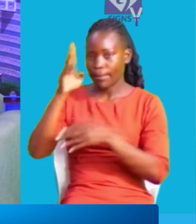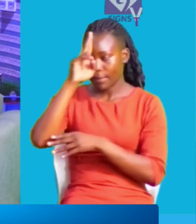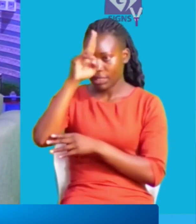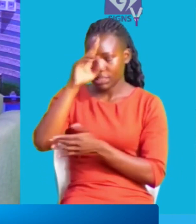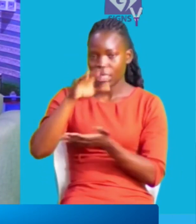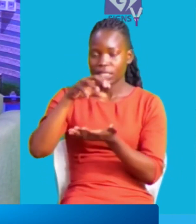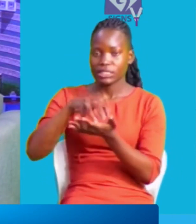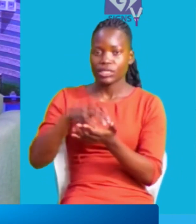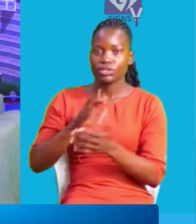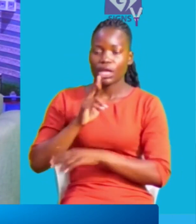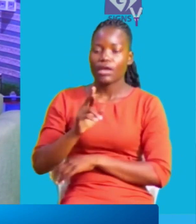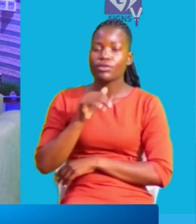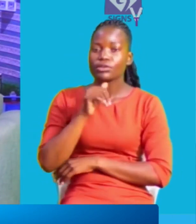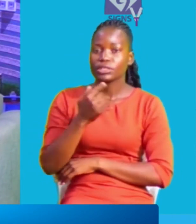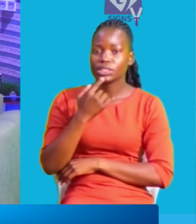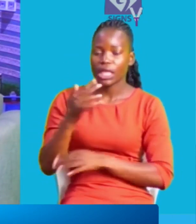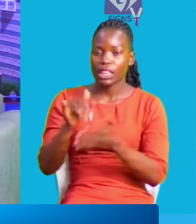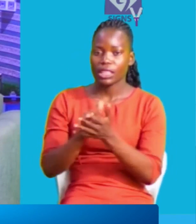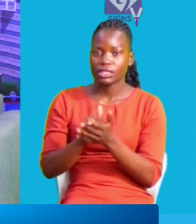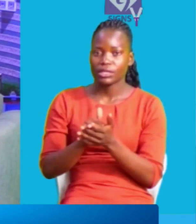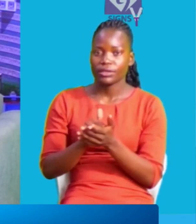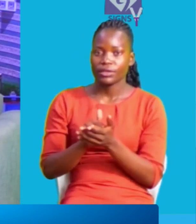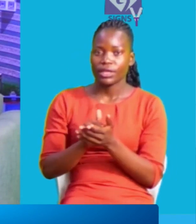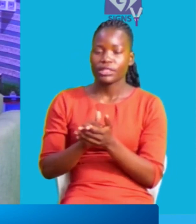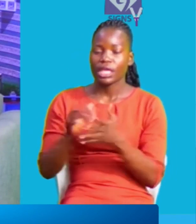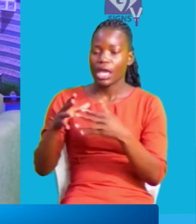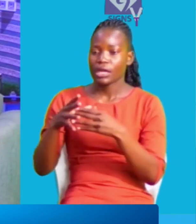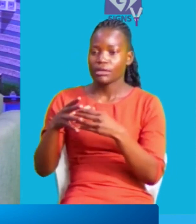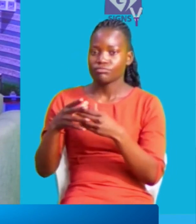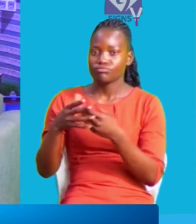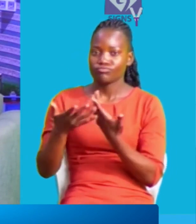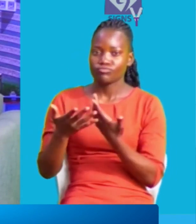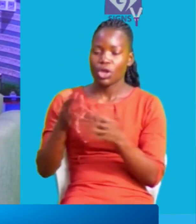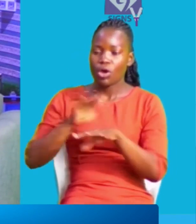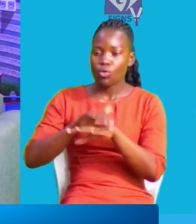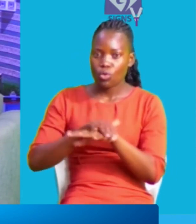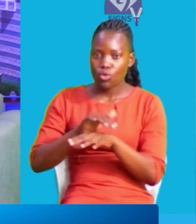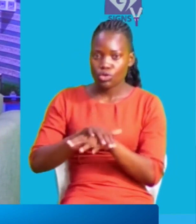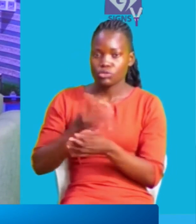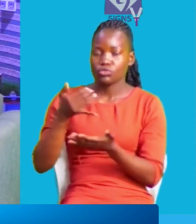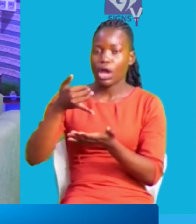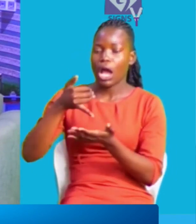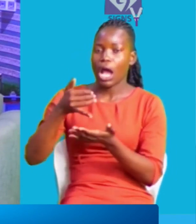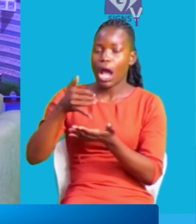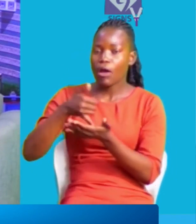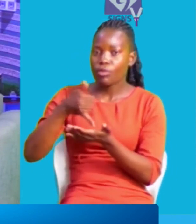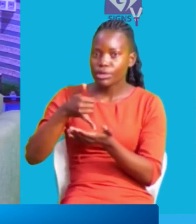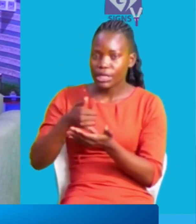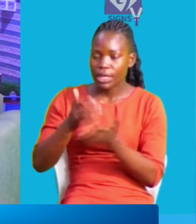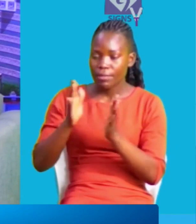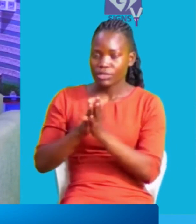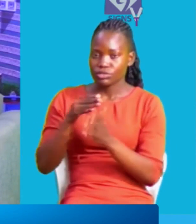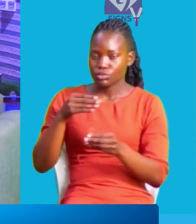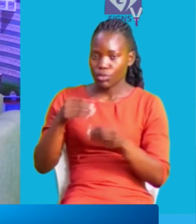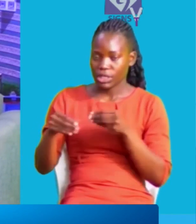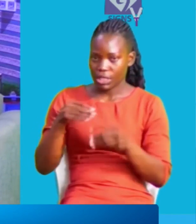police stations sometimes are set up, you wouldn't say that they are conducive to accommodate people with disabilities. Definitely,